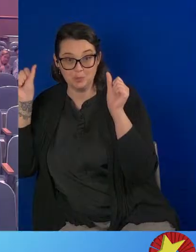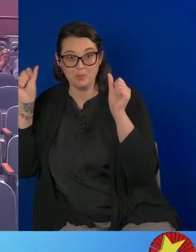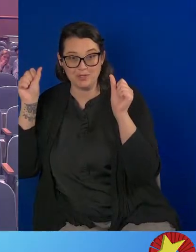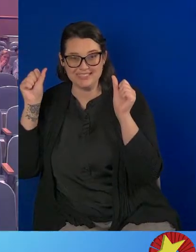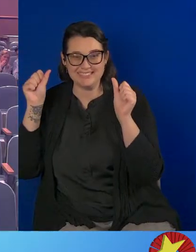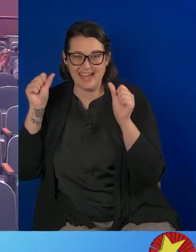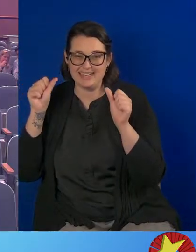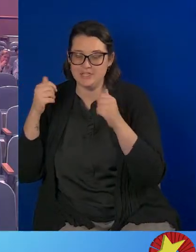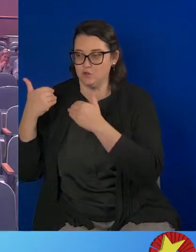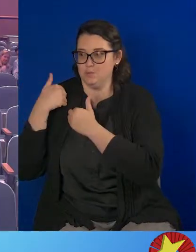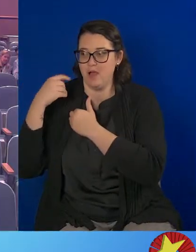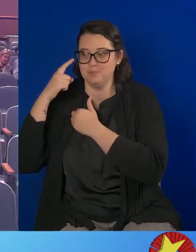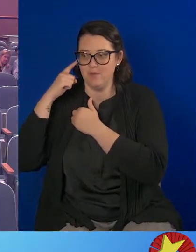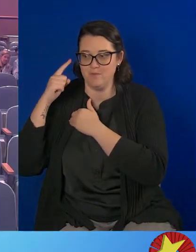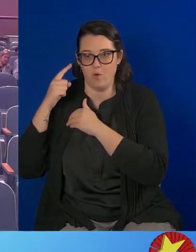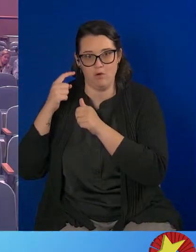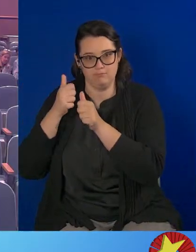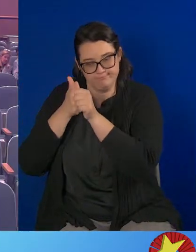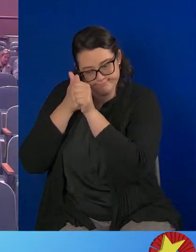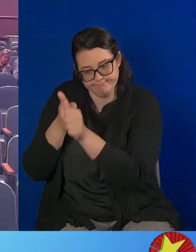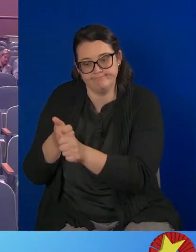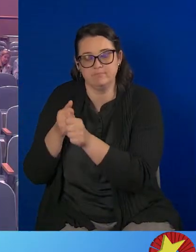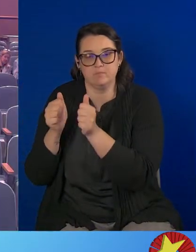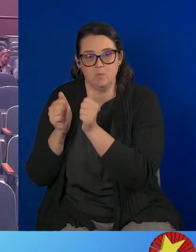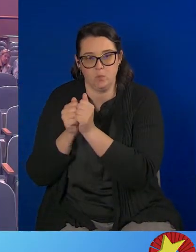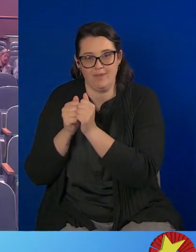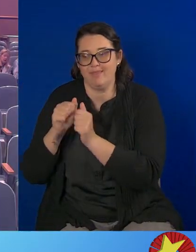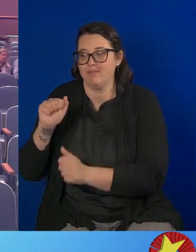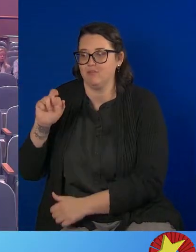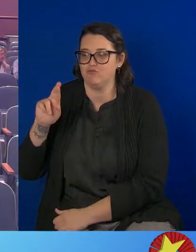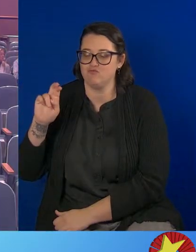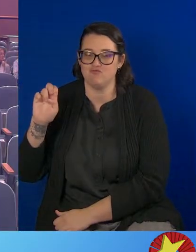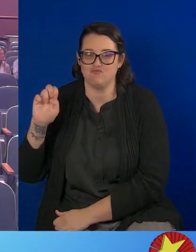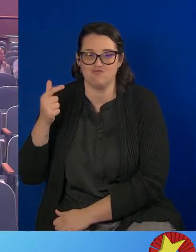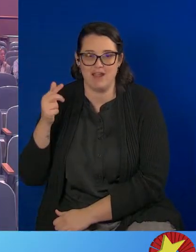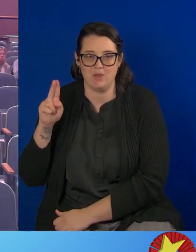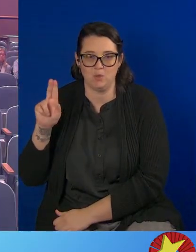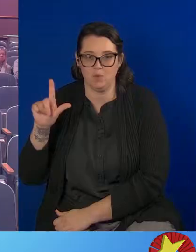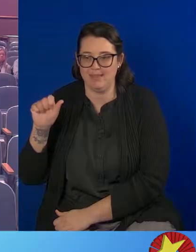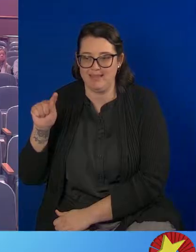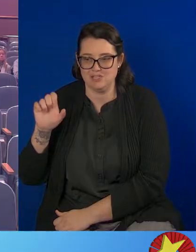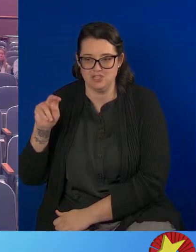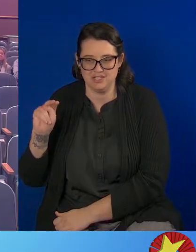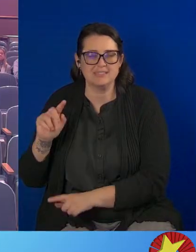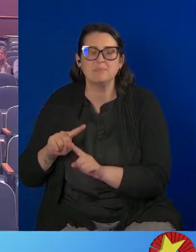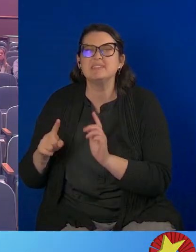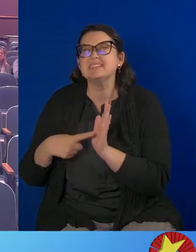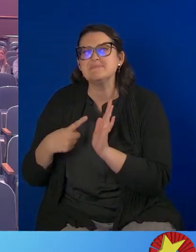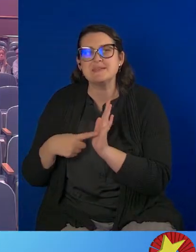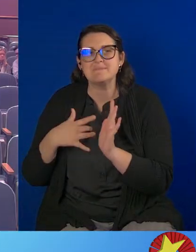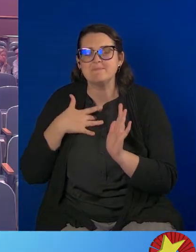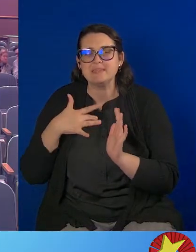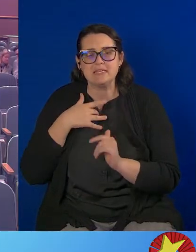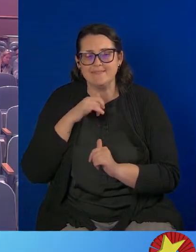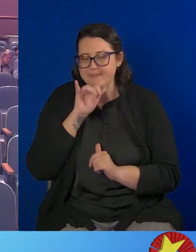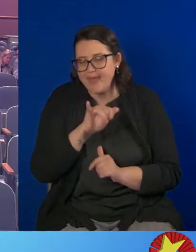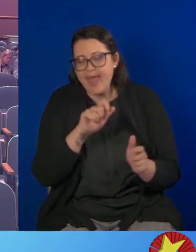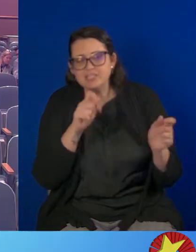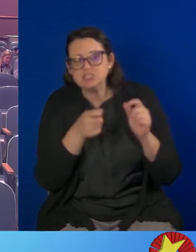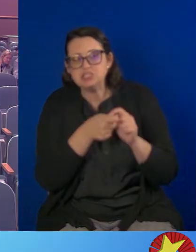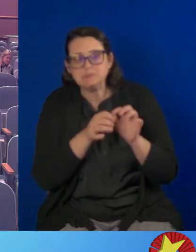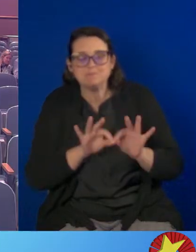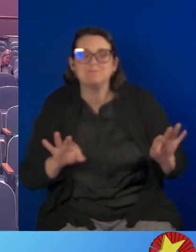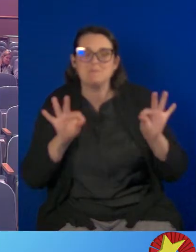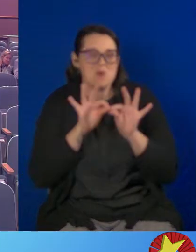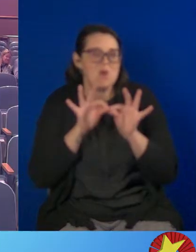board's vision with the regulations. But sometimes we feel like there are changes that are important enough that we just need to go